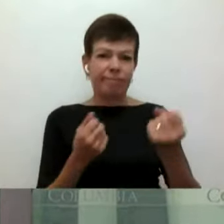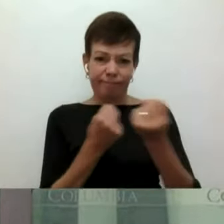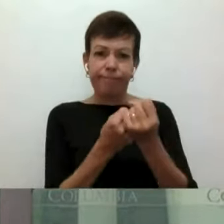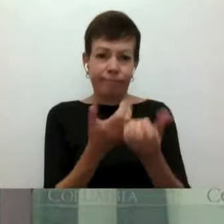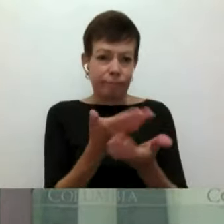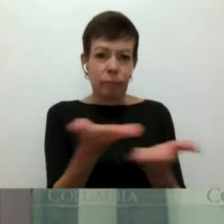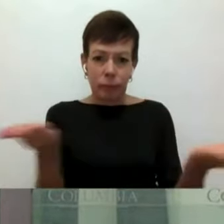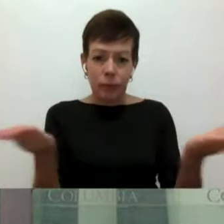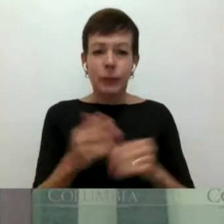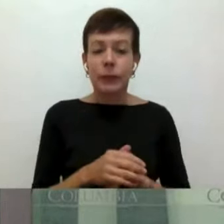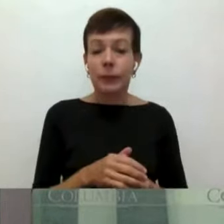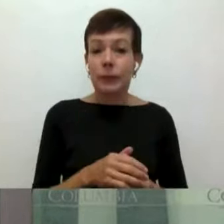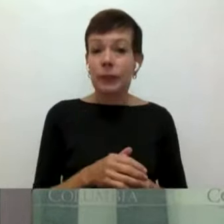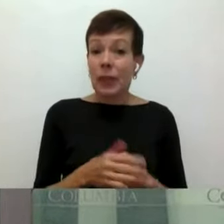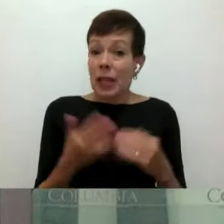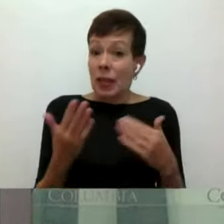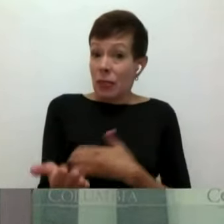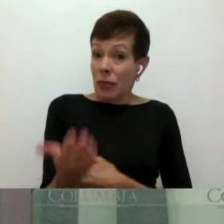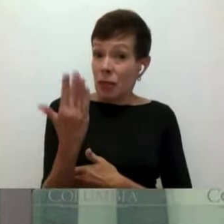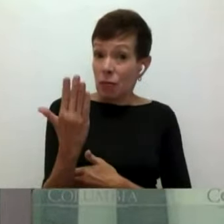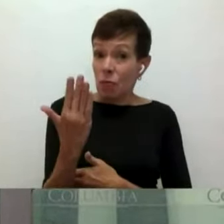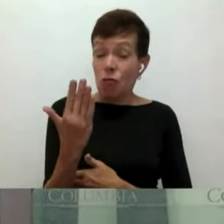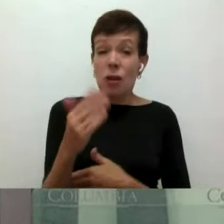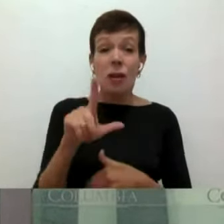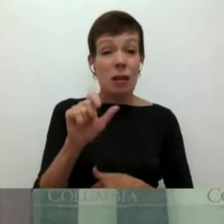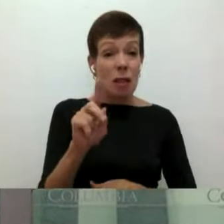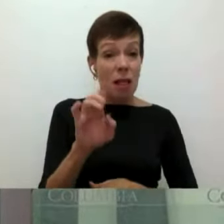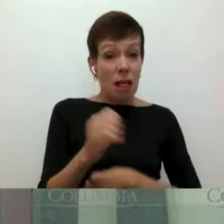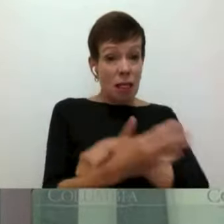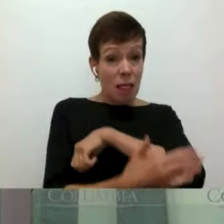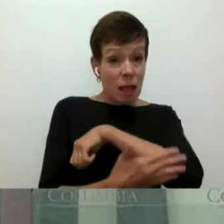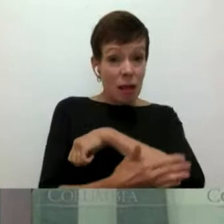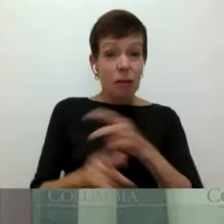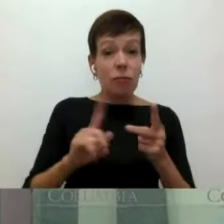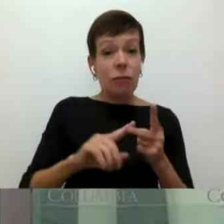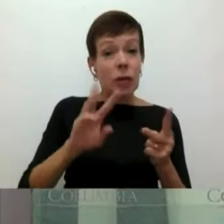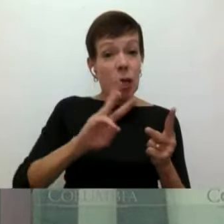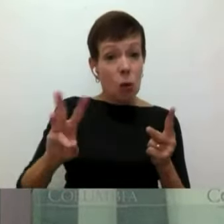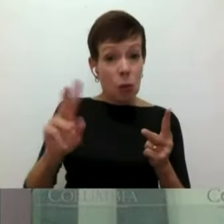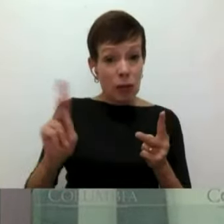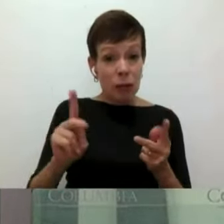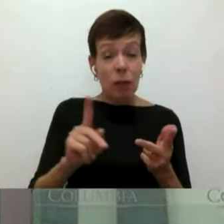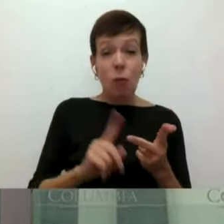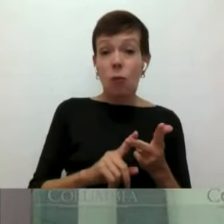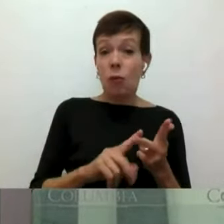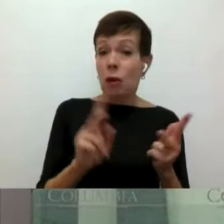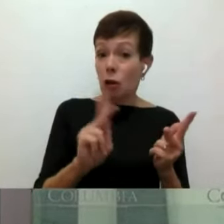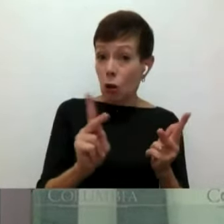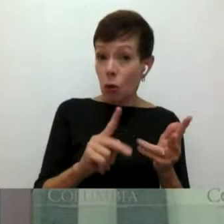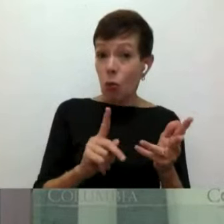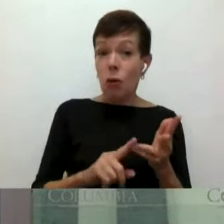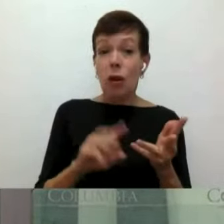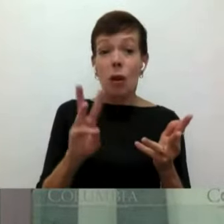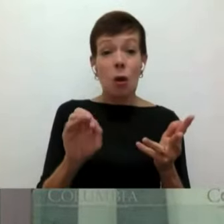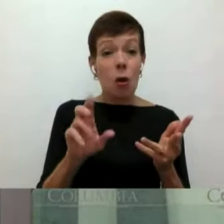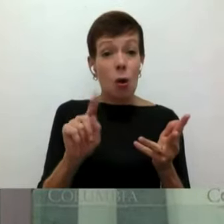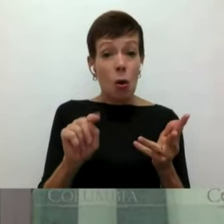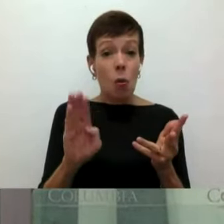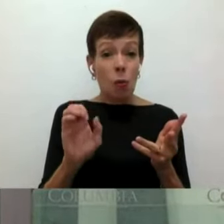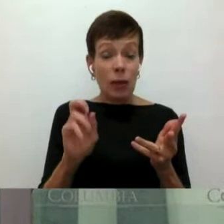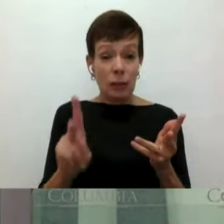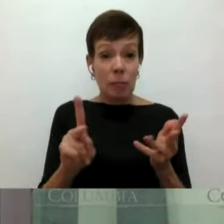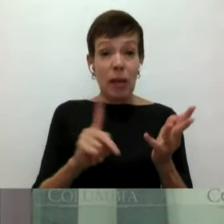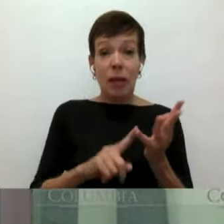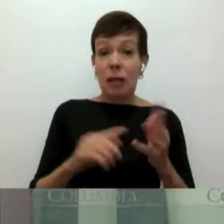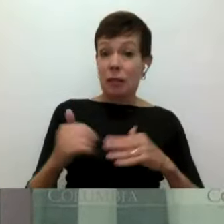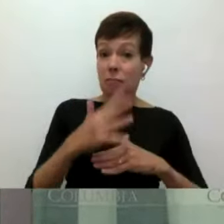virtual reception centers around the province. And as of this morning, everyone in our system, in Lake Country, West Kelowna,